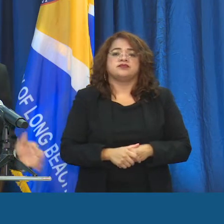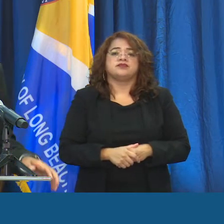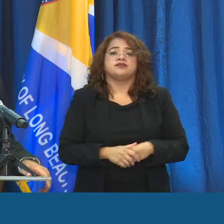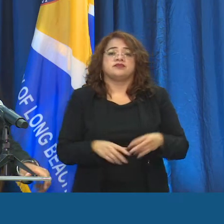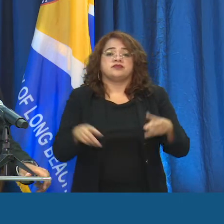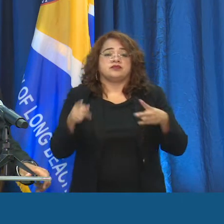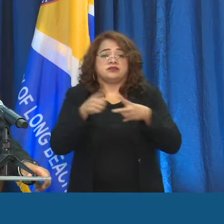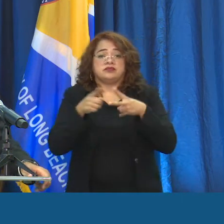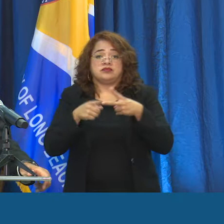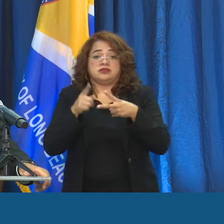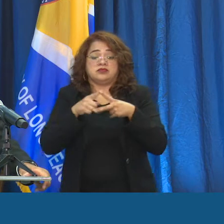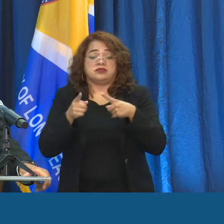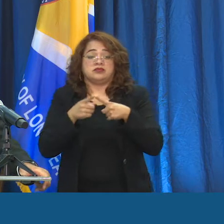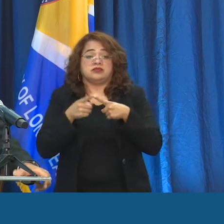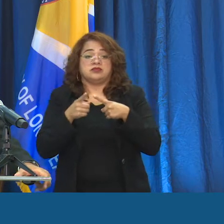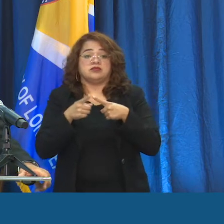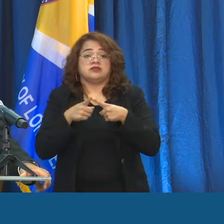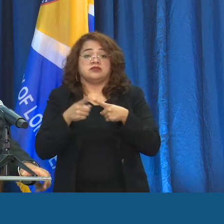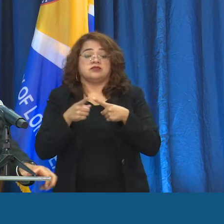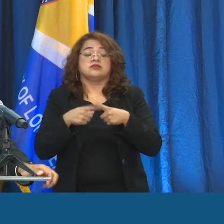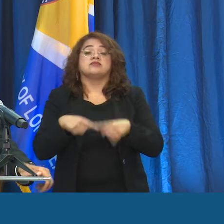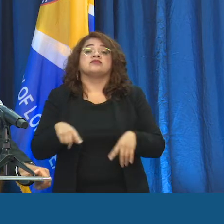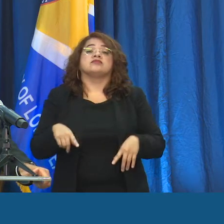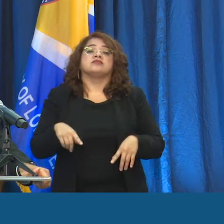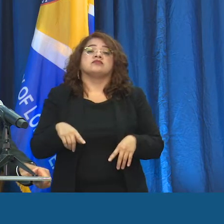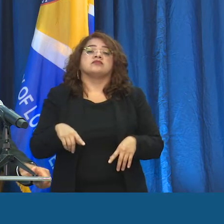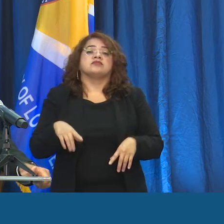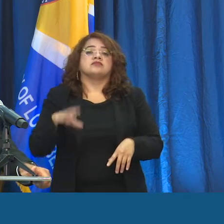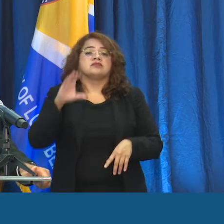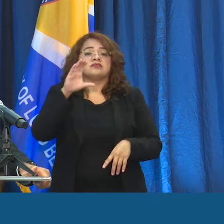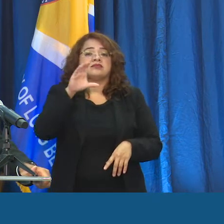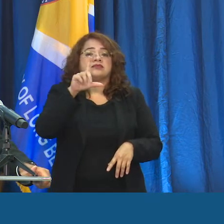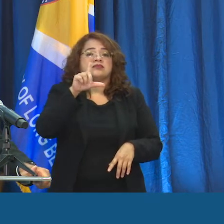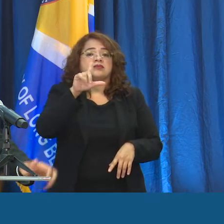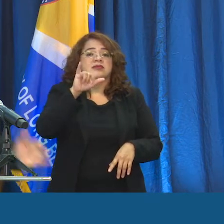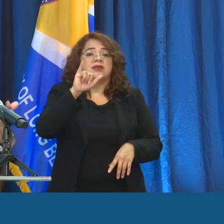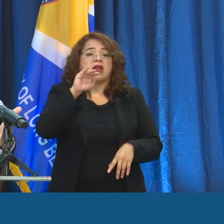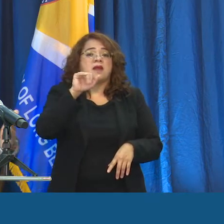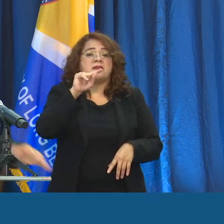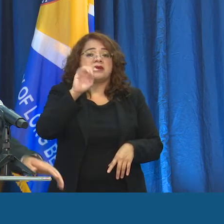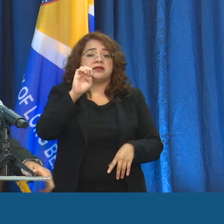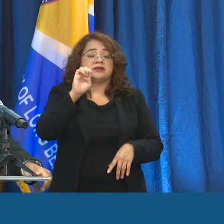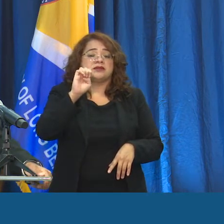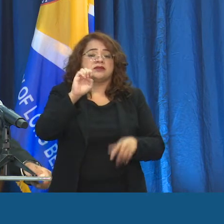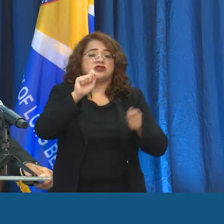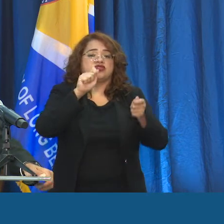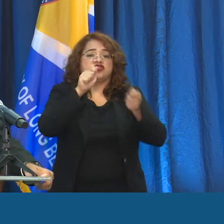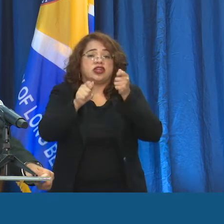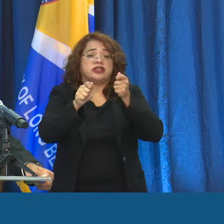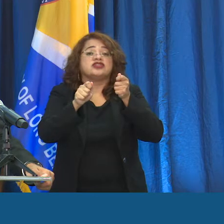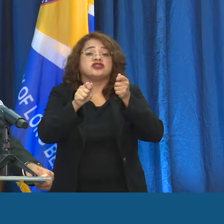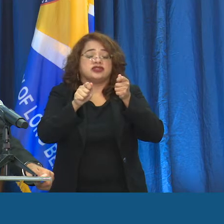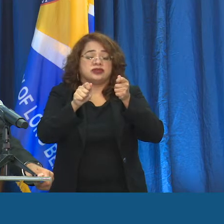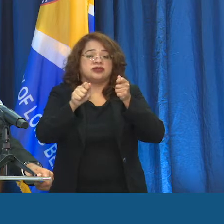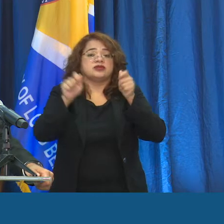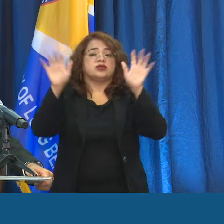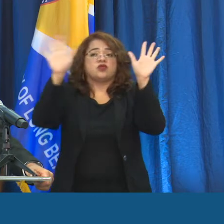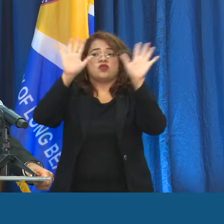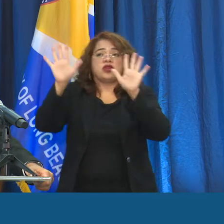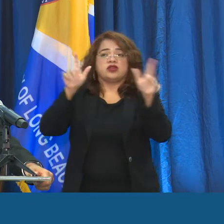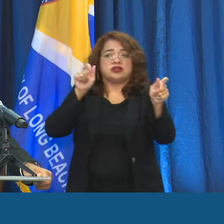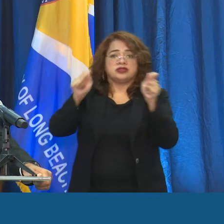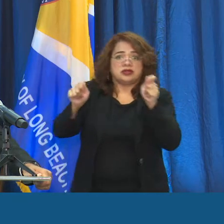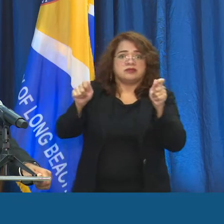In the budget and in the work we've done is investing in climate change and adaptation, our plan that we have. We know that global